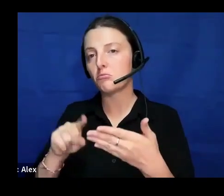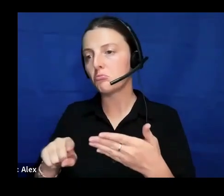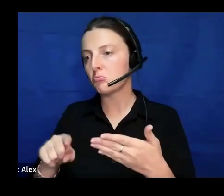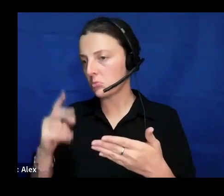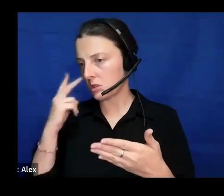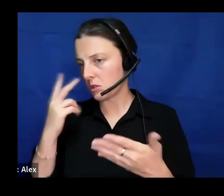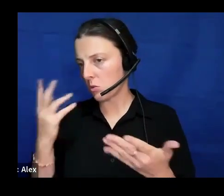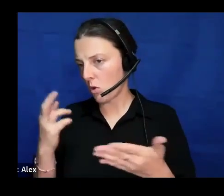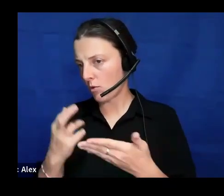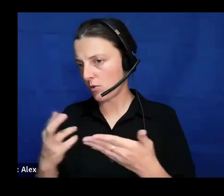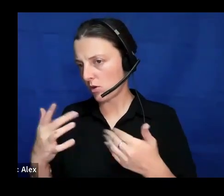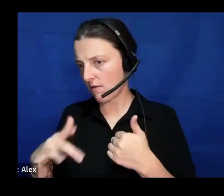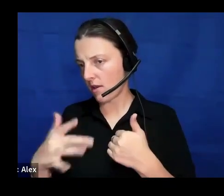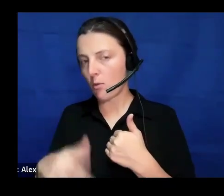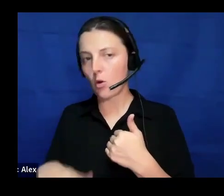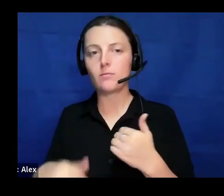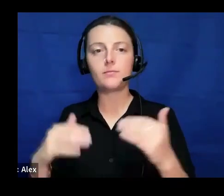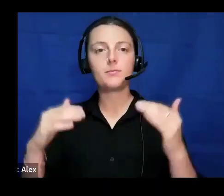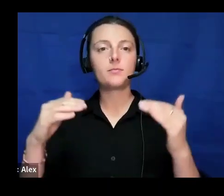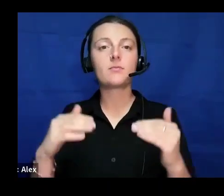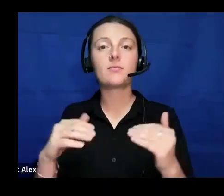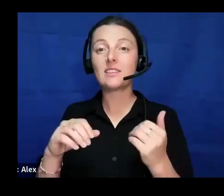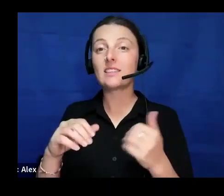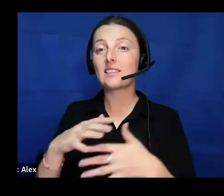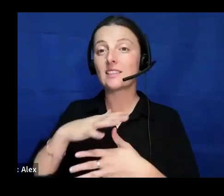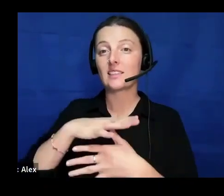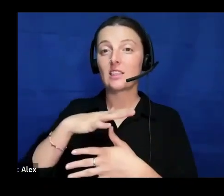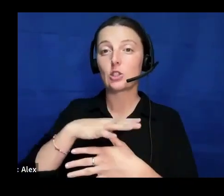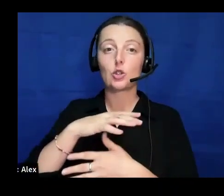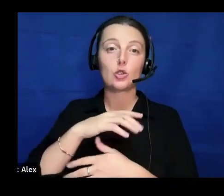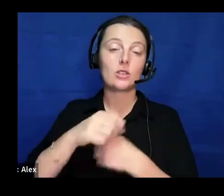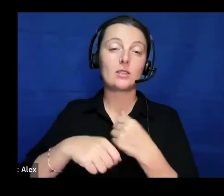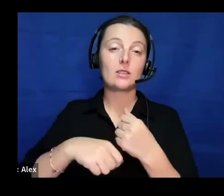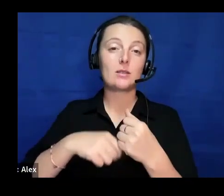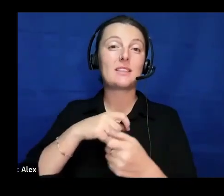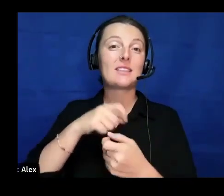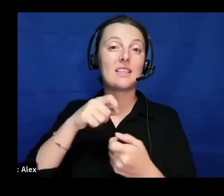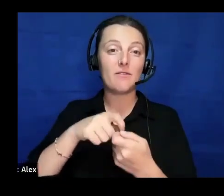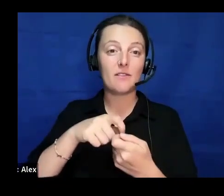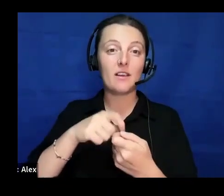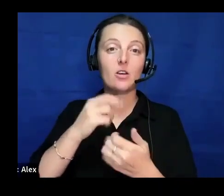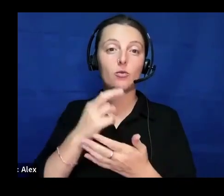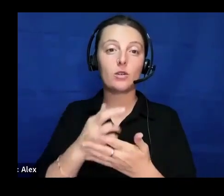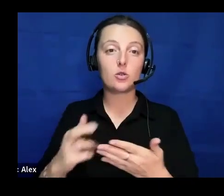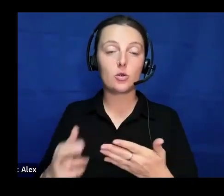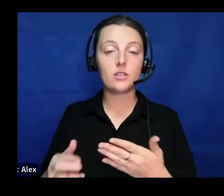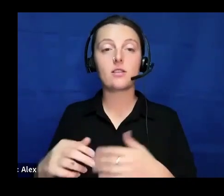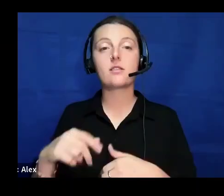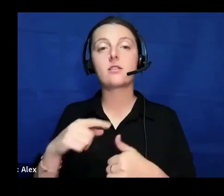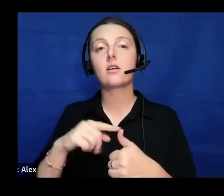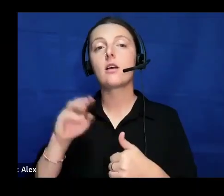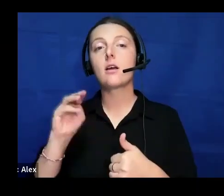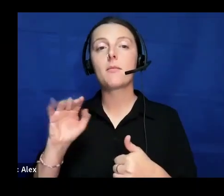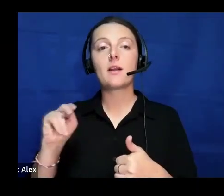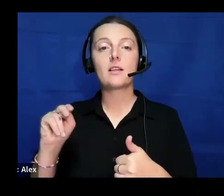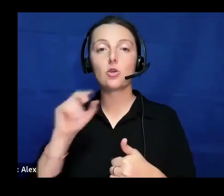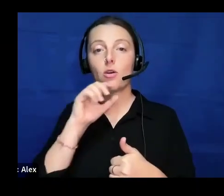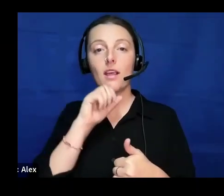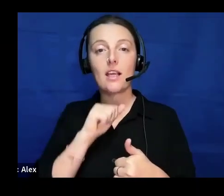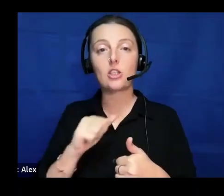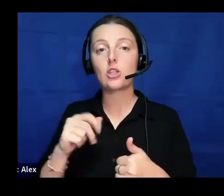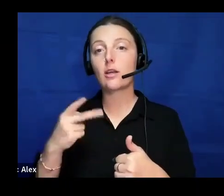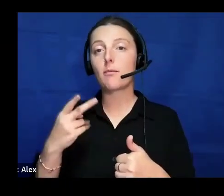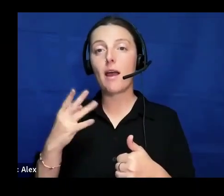Some senior specific resources. We have a Minnesota Aging Pathways, as well as area agencies on aging, which is part of